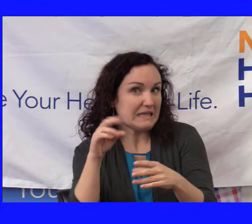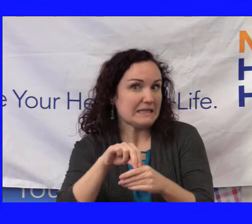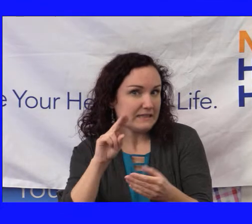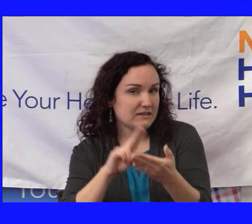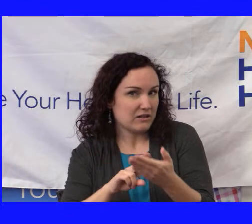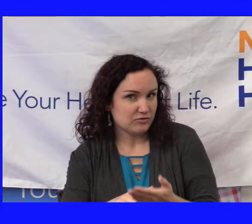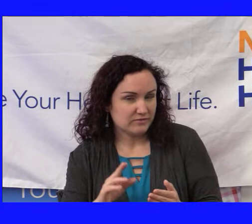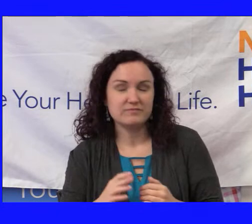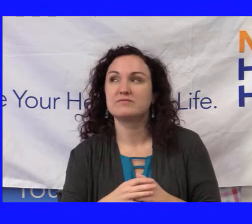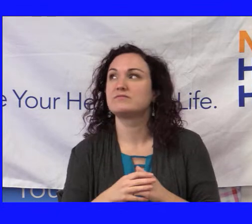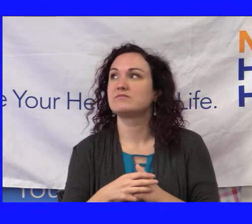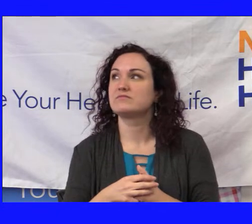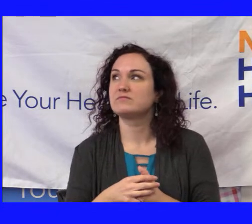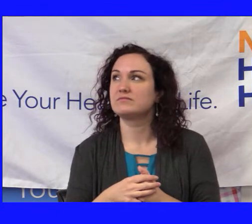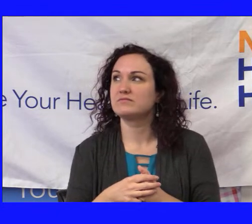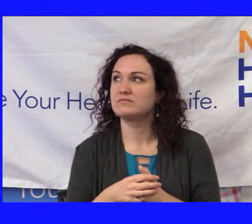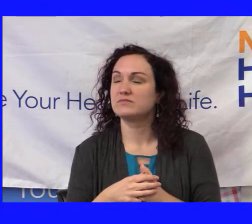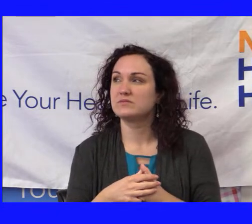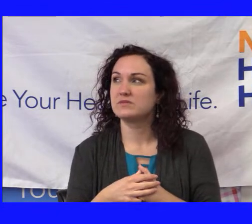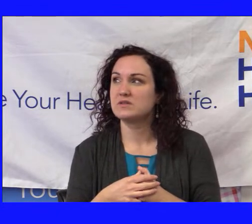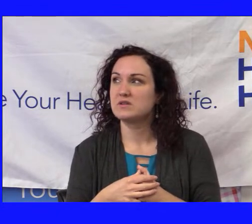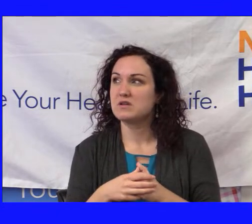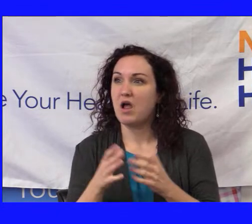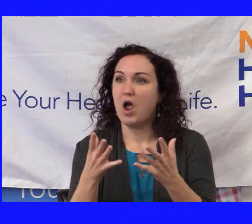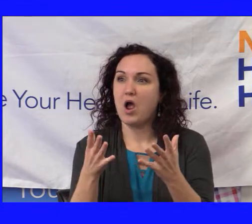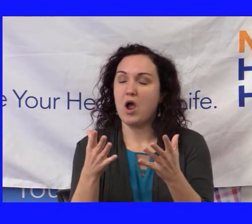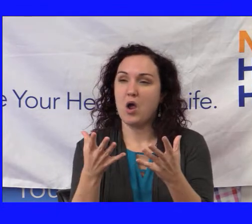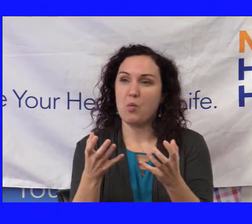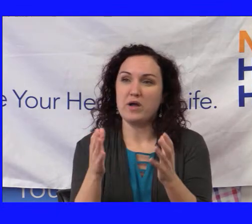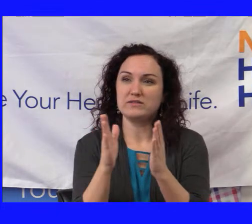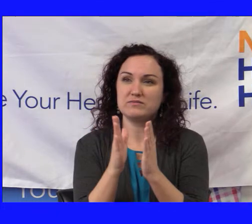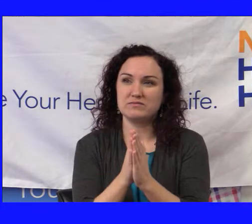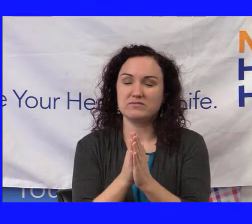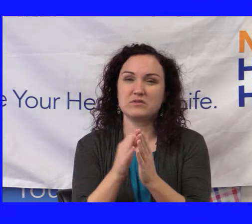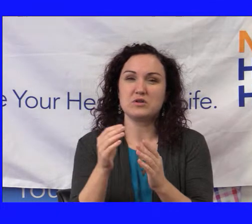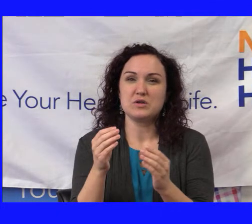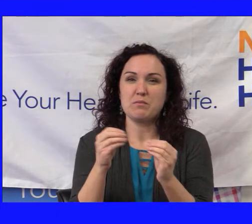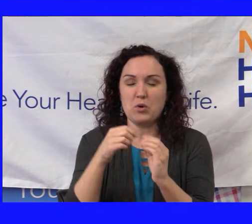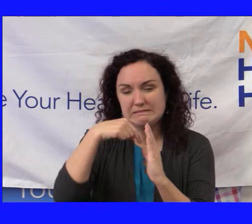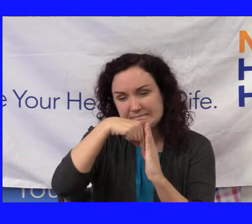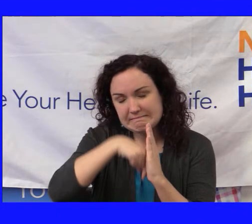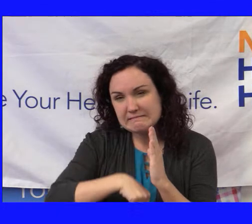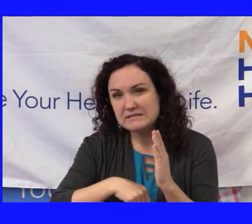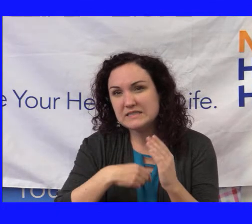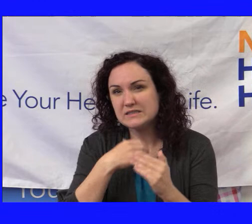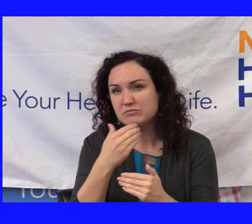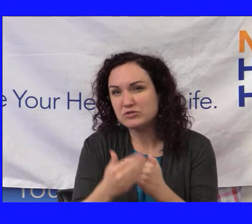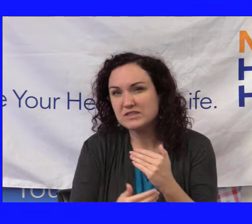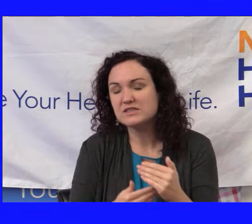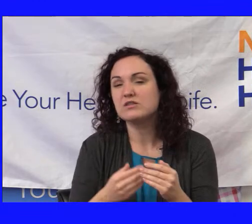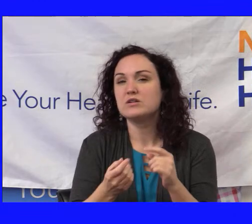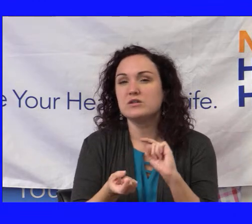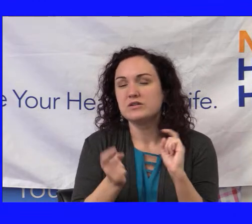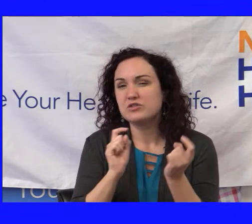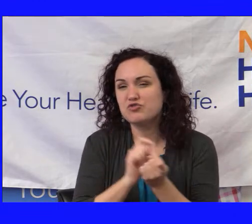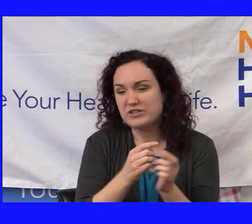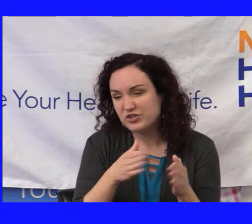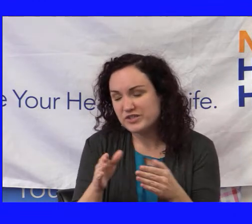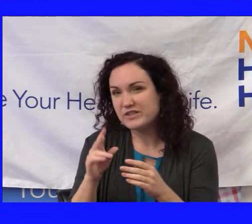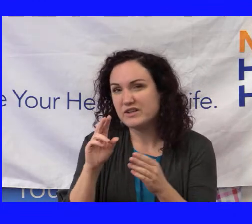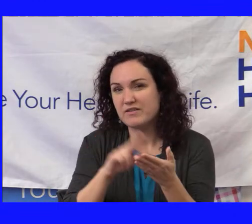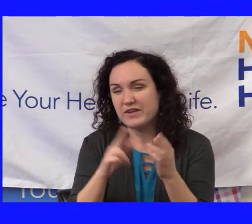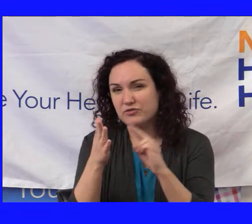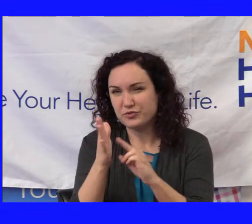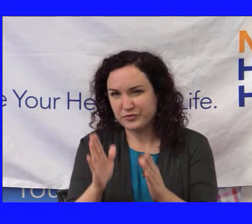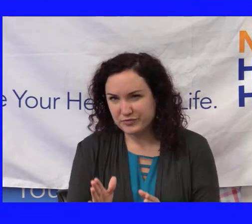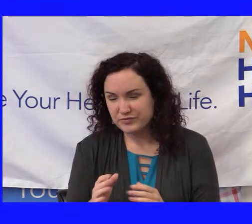Dr. Garafola to speak more in depth about the issues with changing vendors and the significant disruption